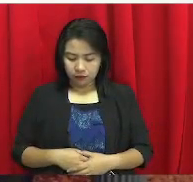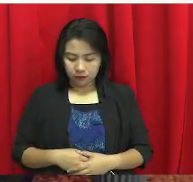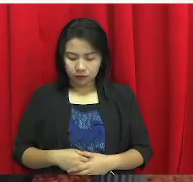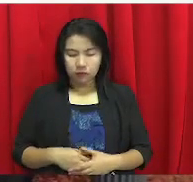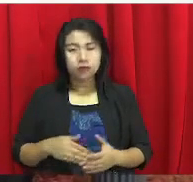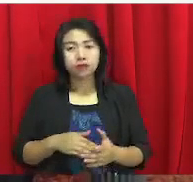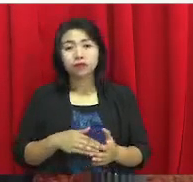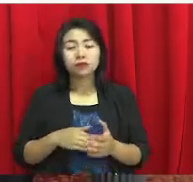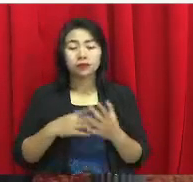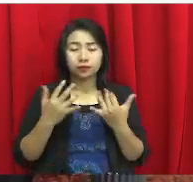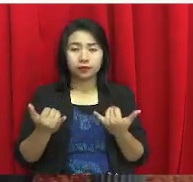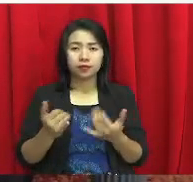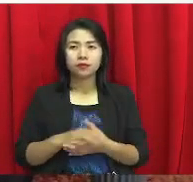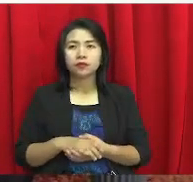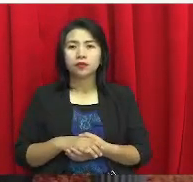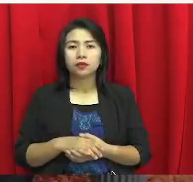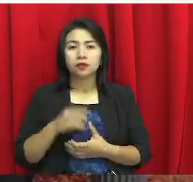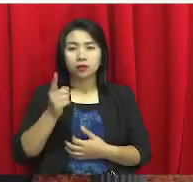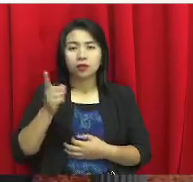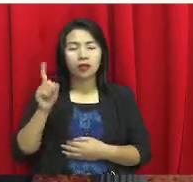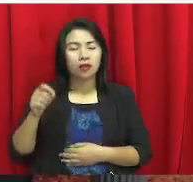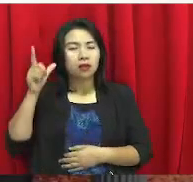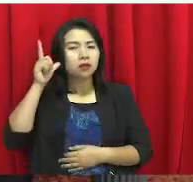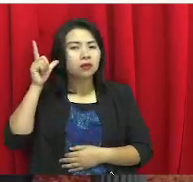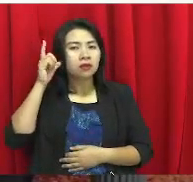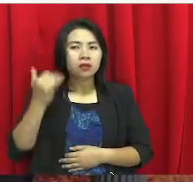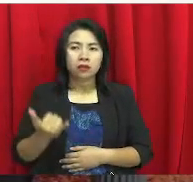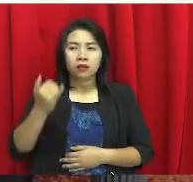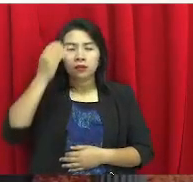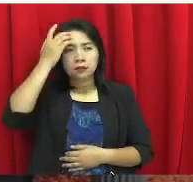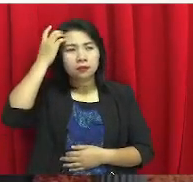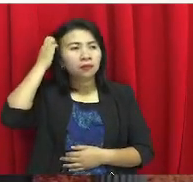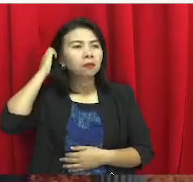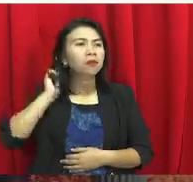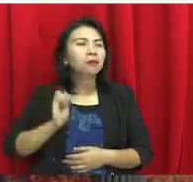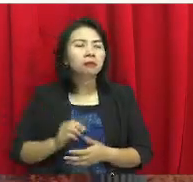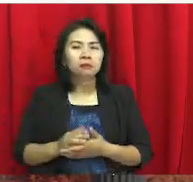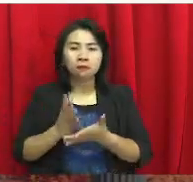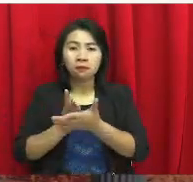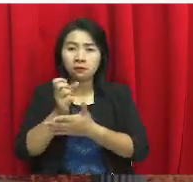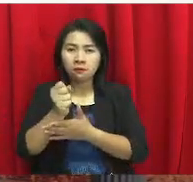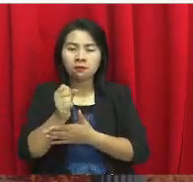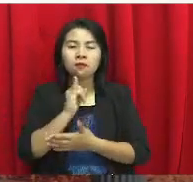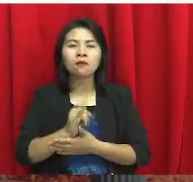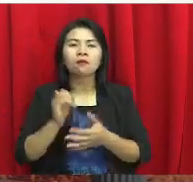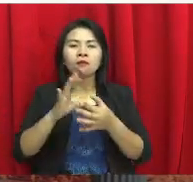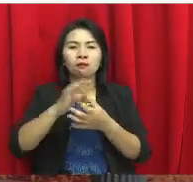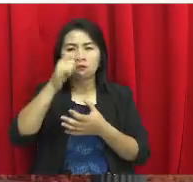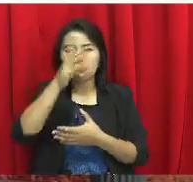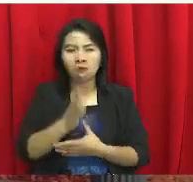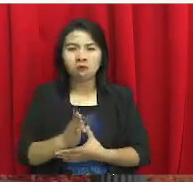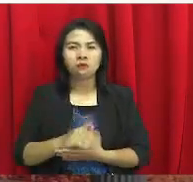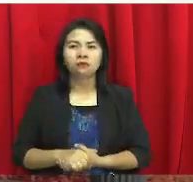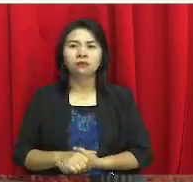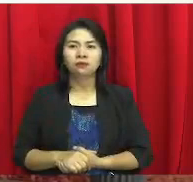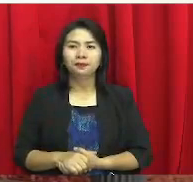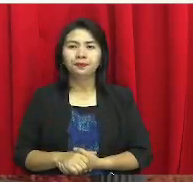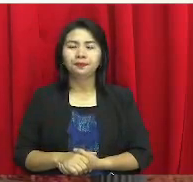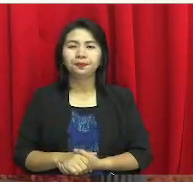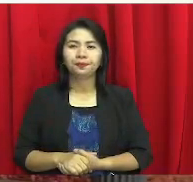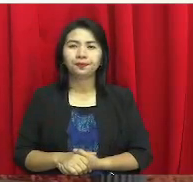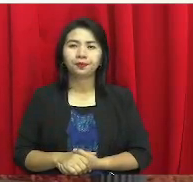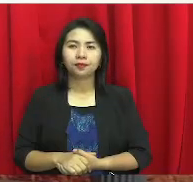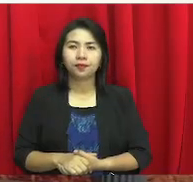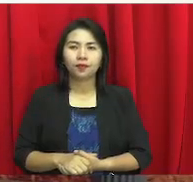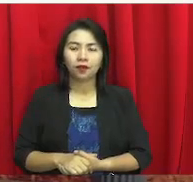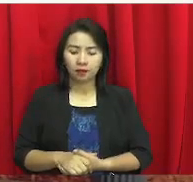this wisely. Hear this intellectually. Okay? Righteousness is of God. Okay?